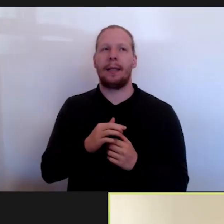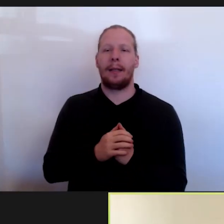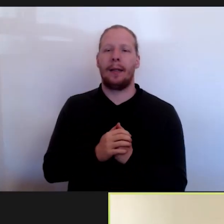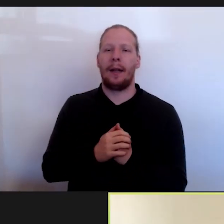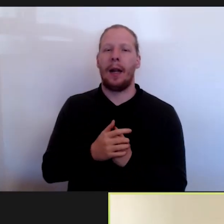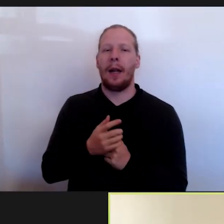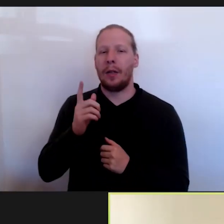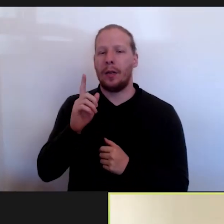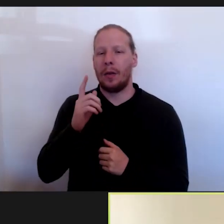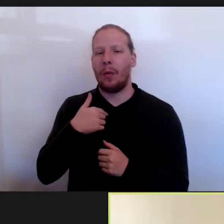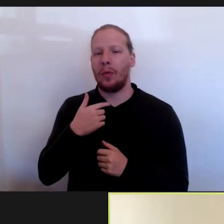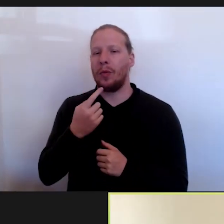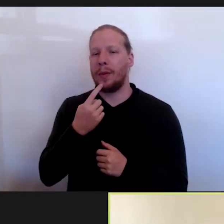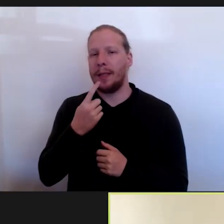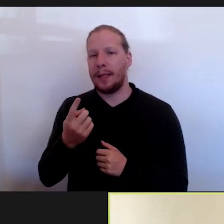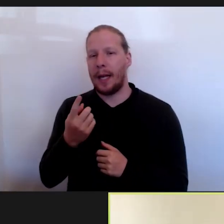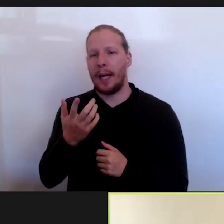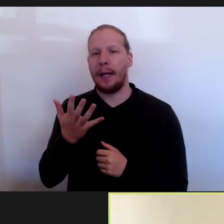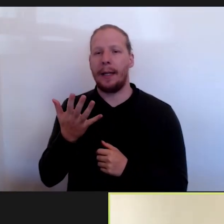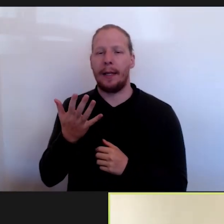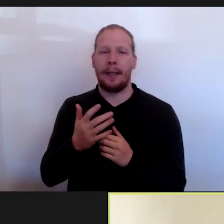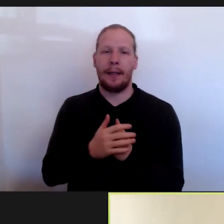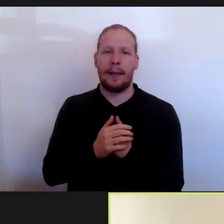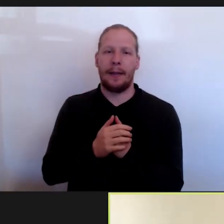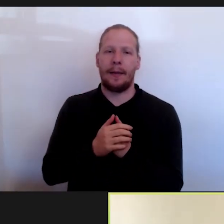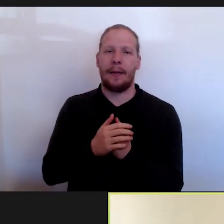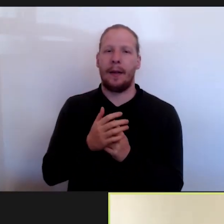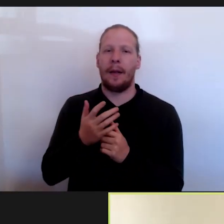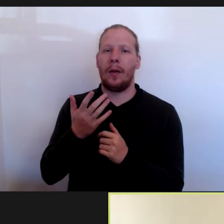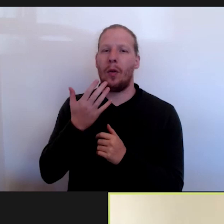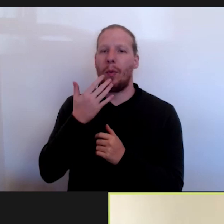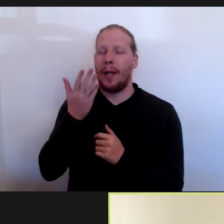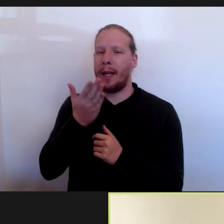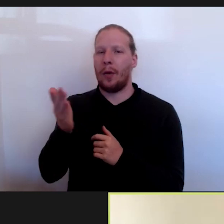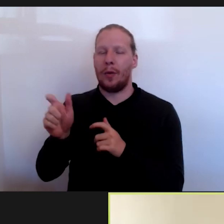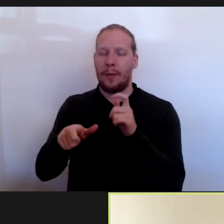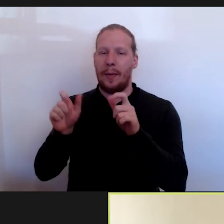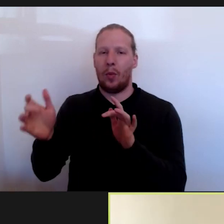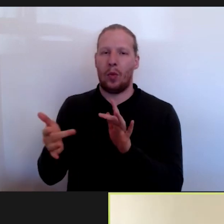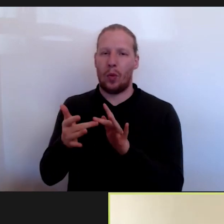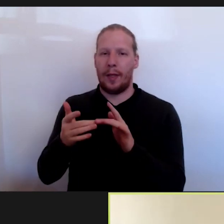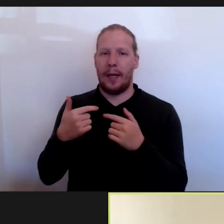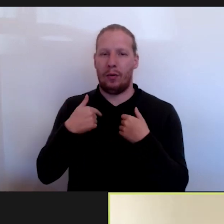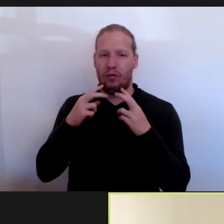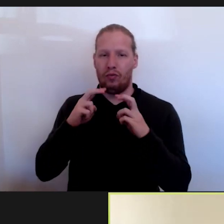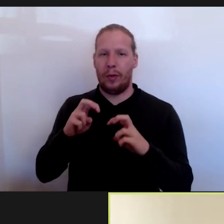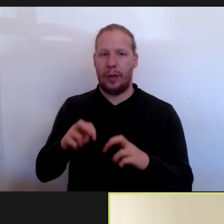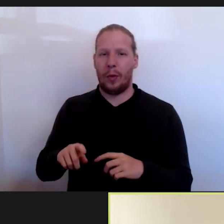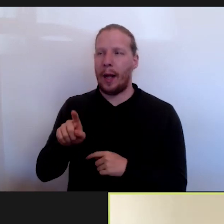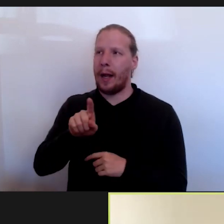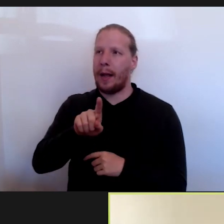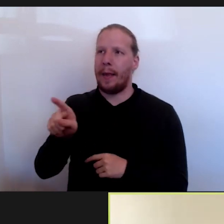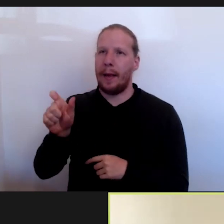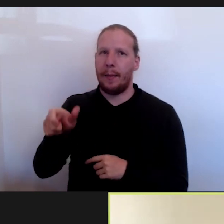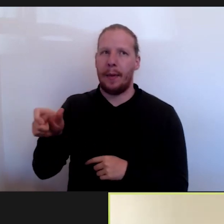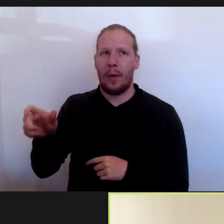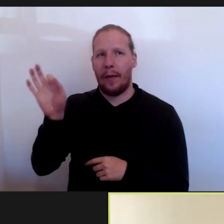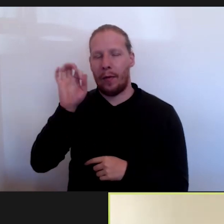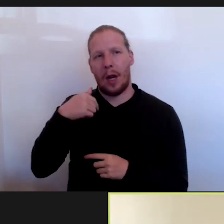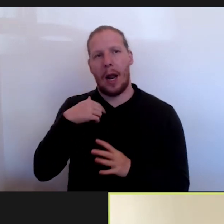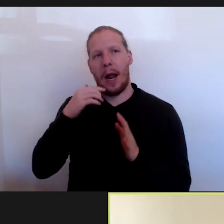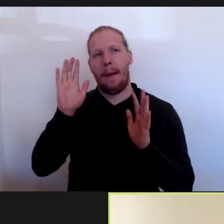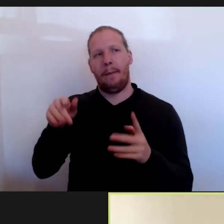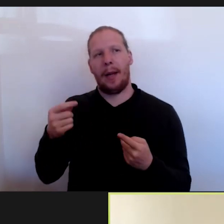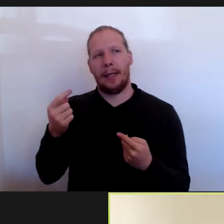you that when people do conduct research, they have the idea of, I need to do this in such and